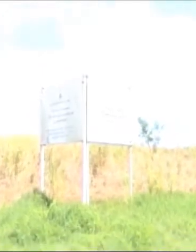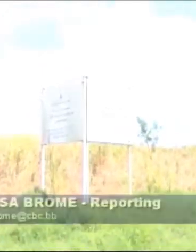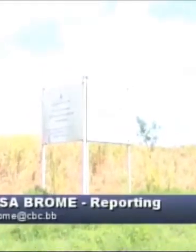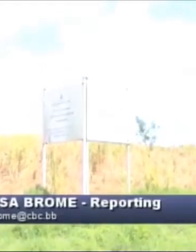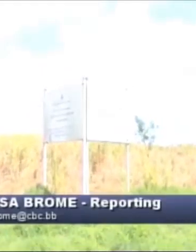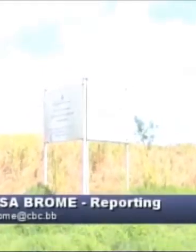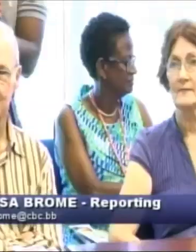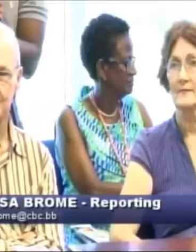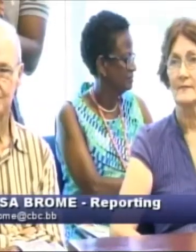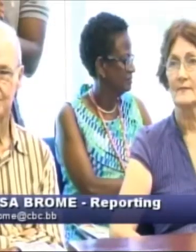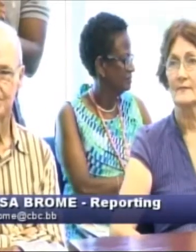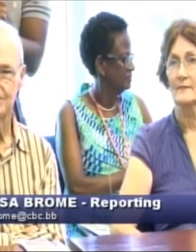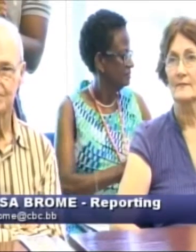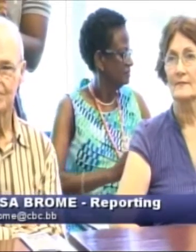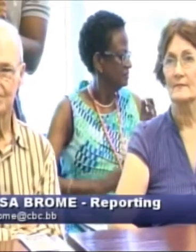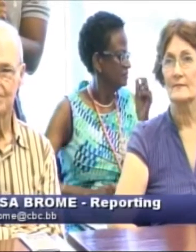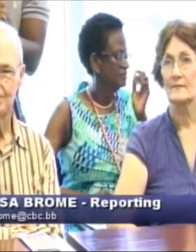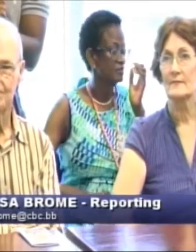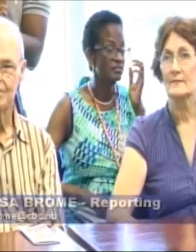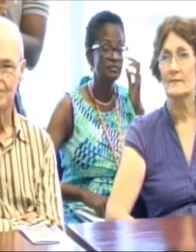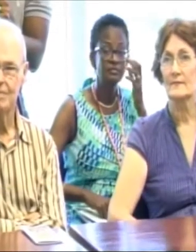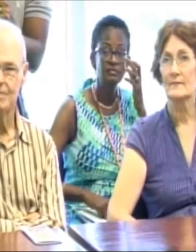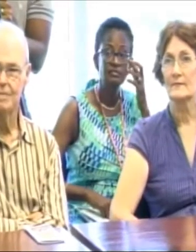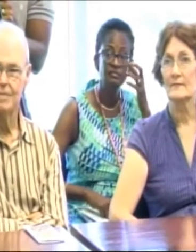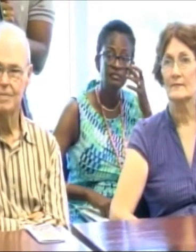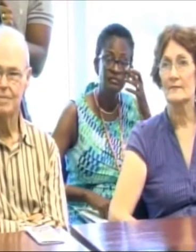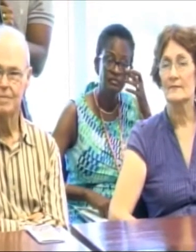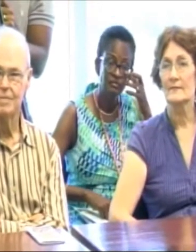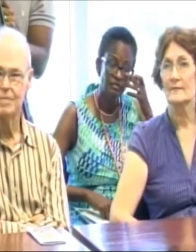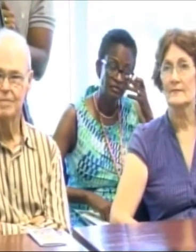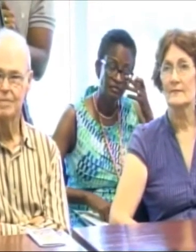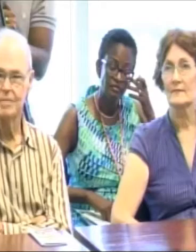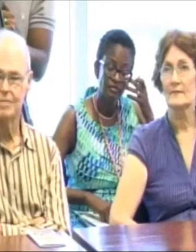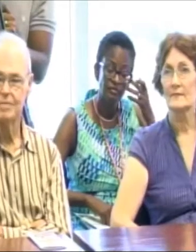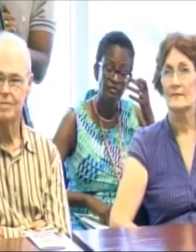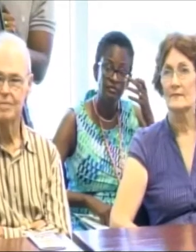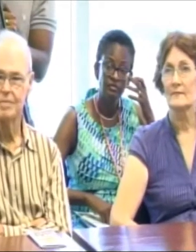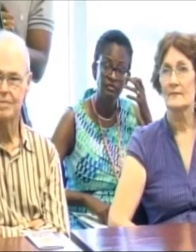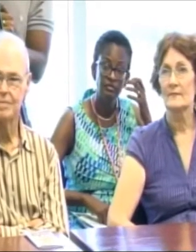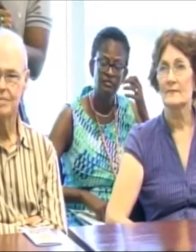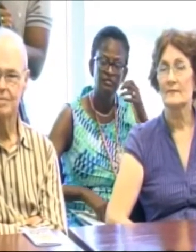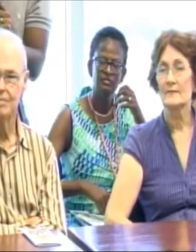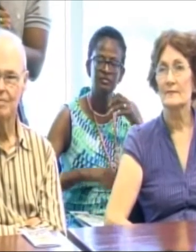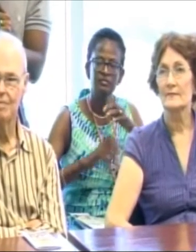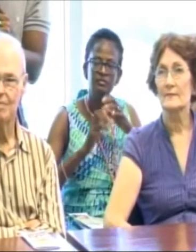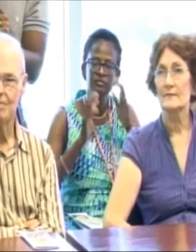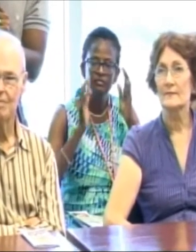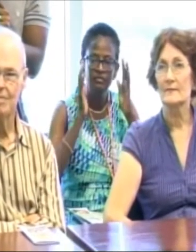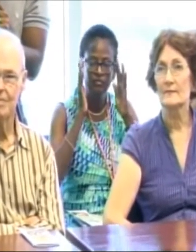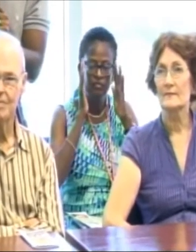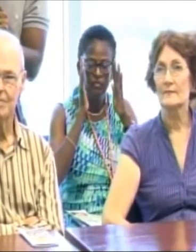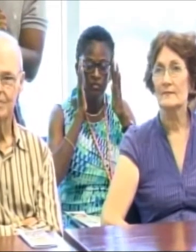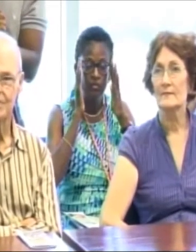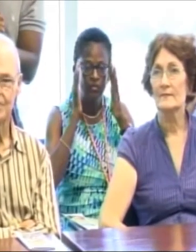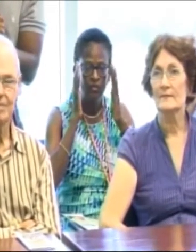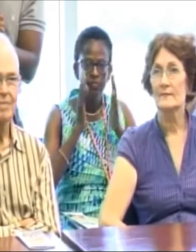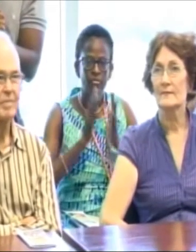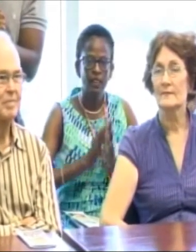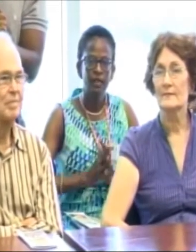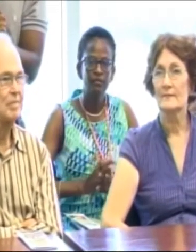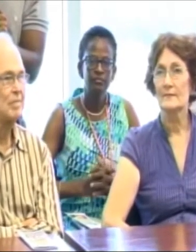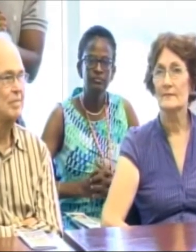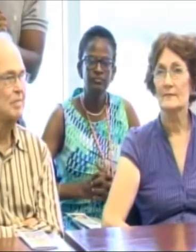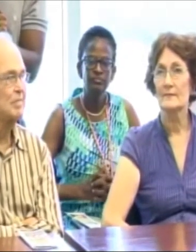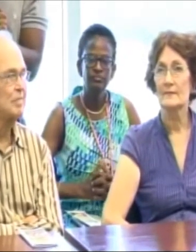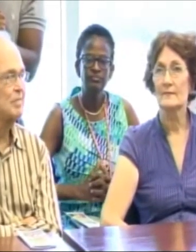so back in 2012, Charles and Vanessa Edgell handed over close to 30 acres of land at Jukes and St. Thomas to the University of the West Indies